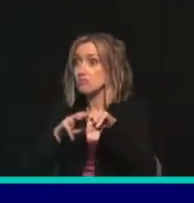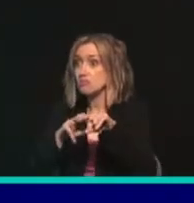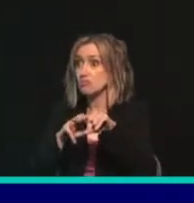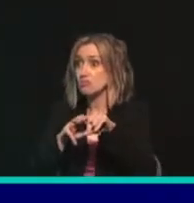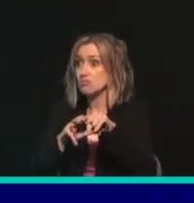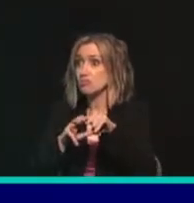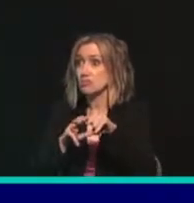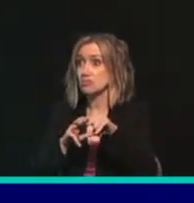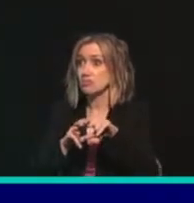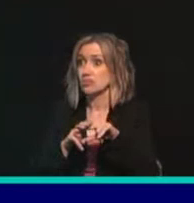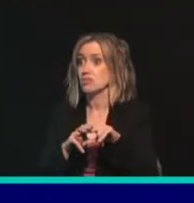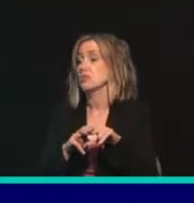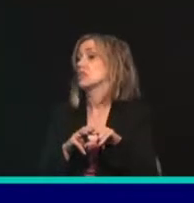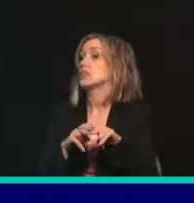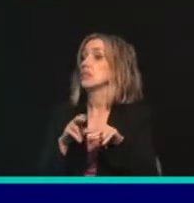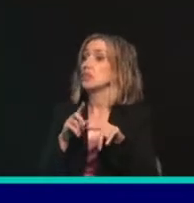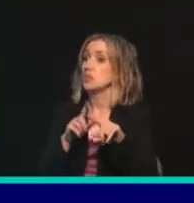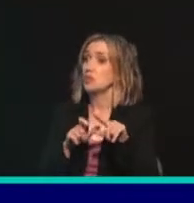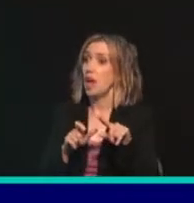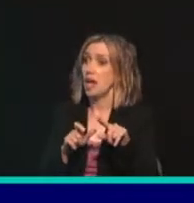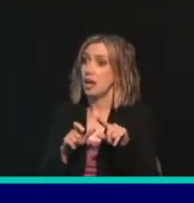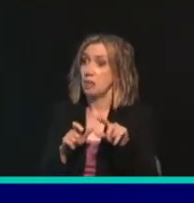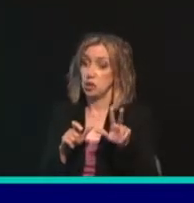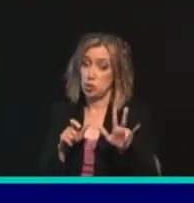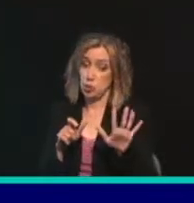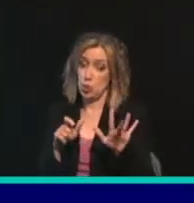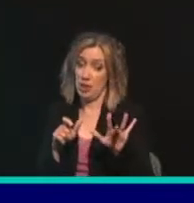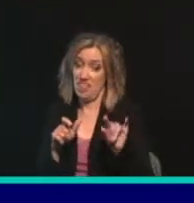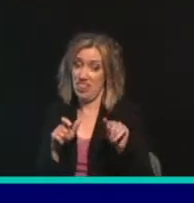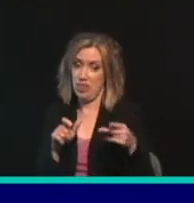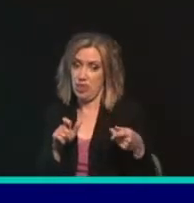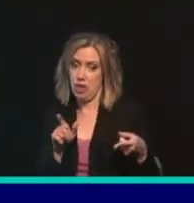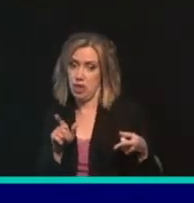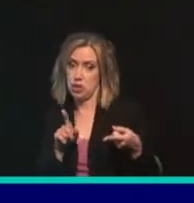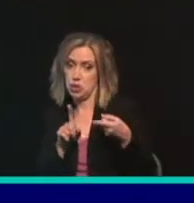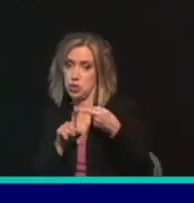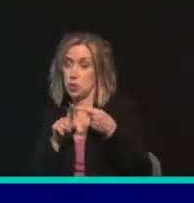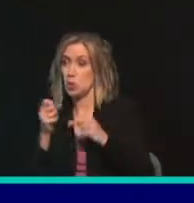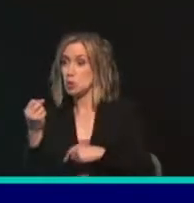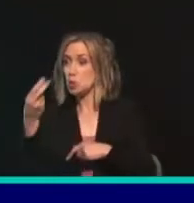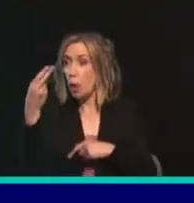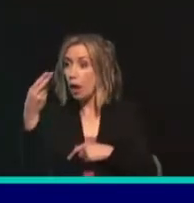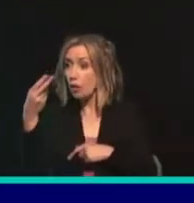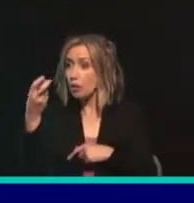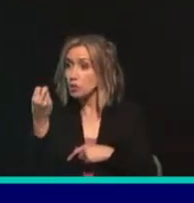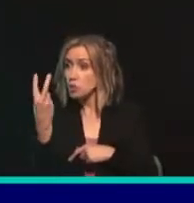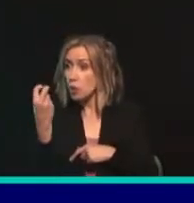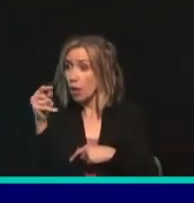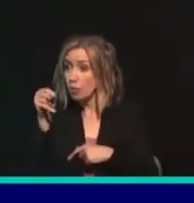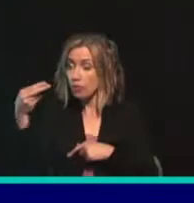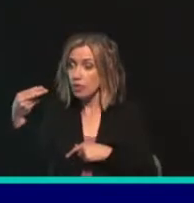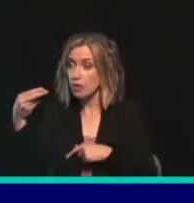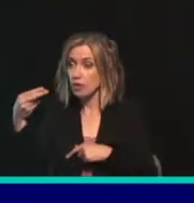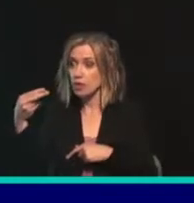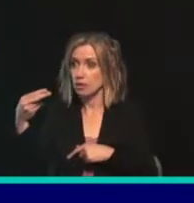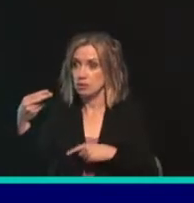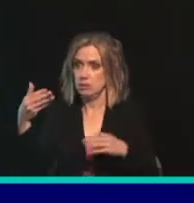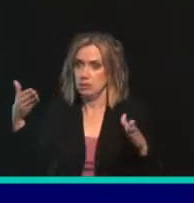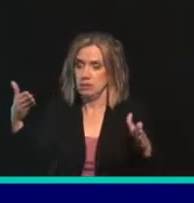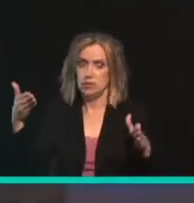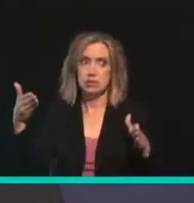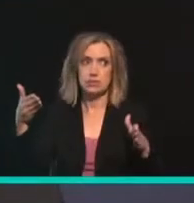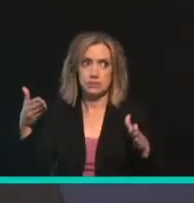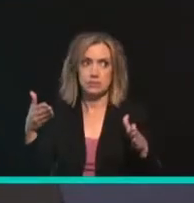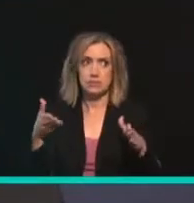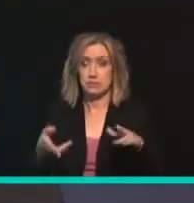25th to 12th, the most burdensome disease in the United States. It has also risen from being the 32nd to the